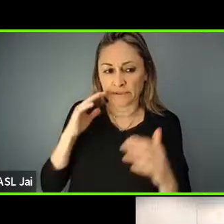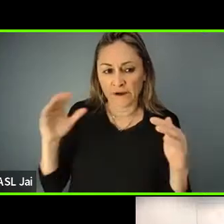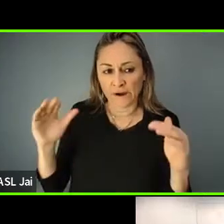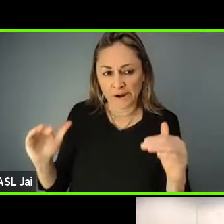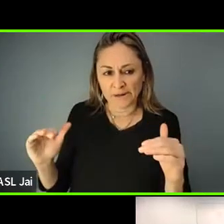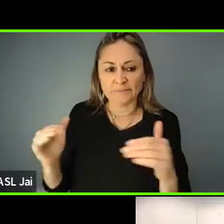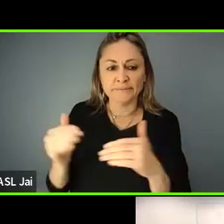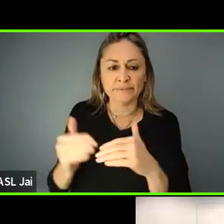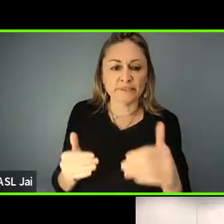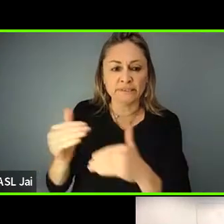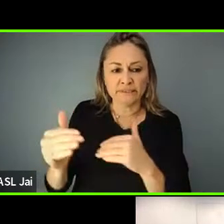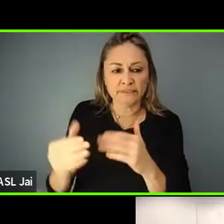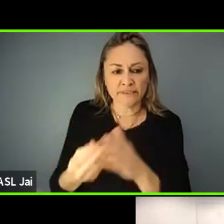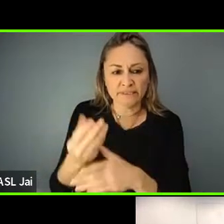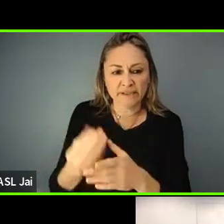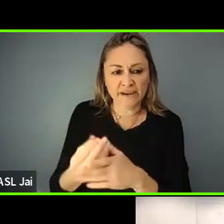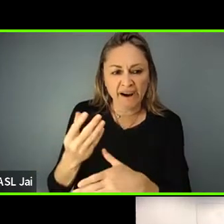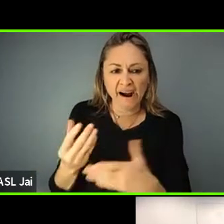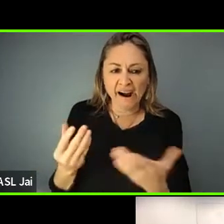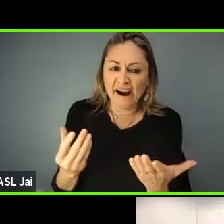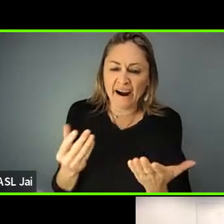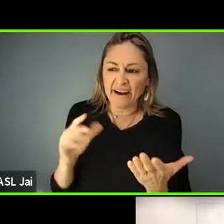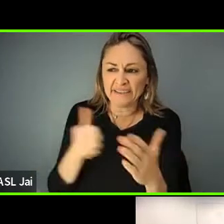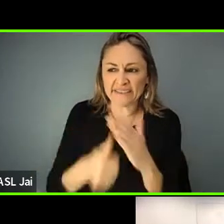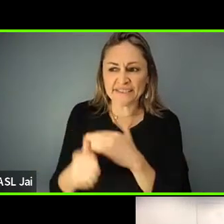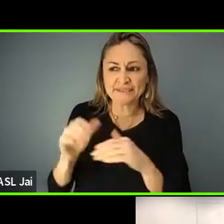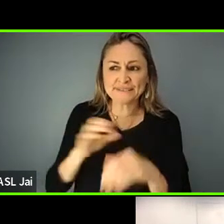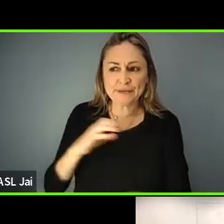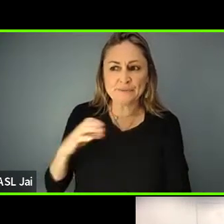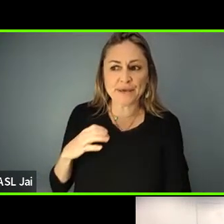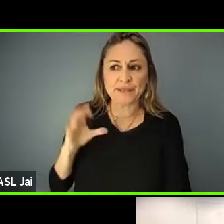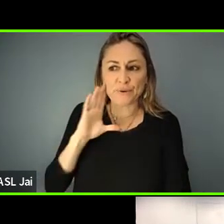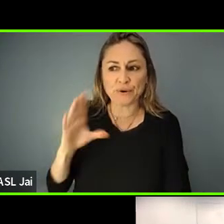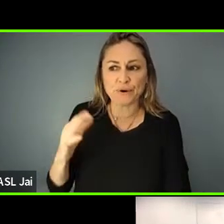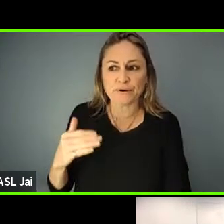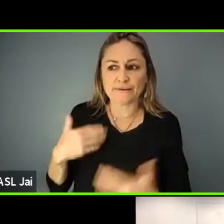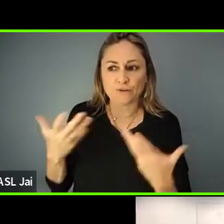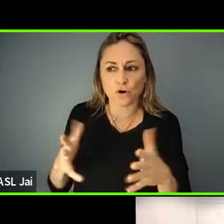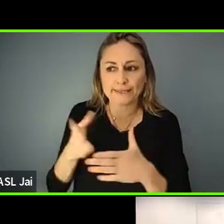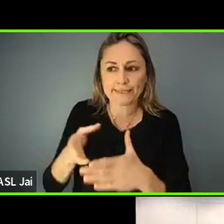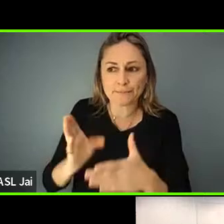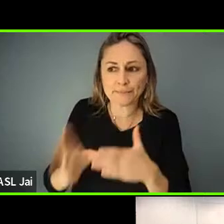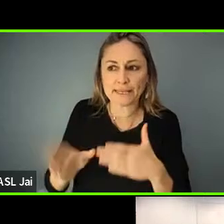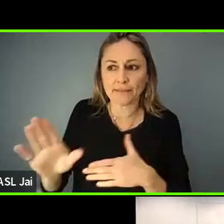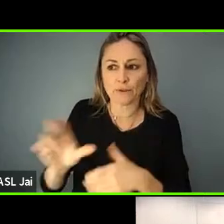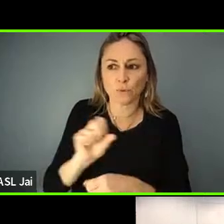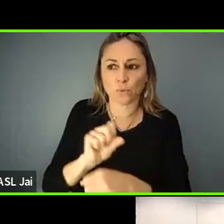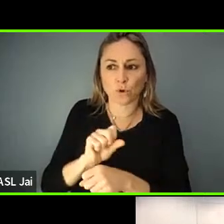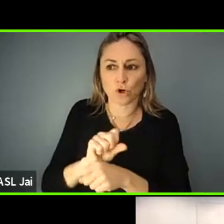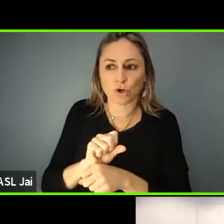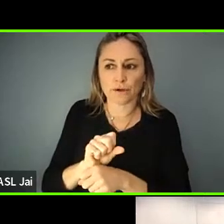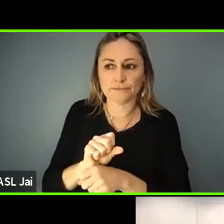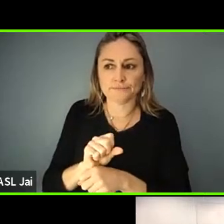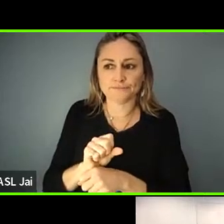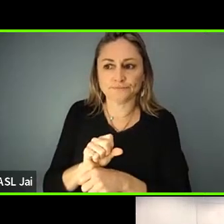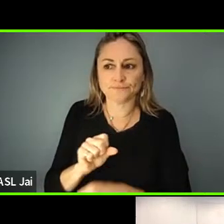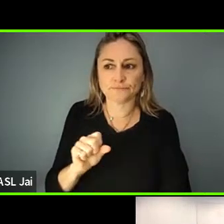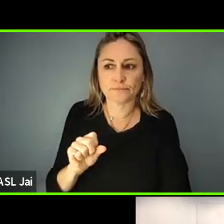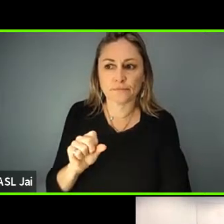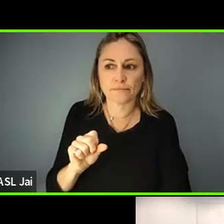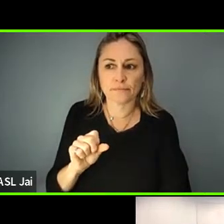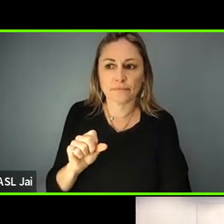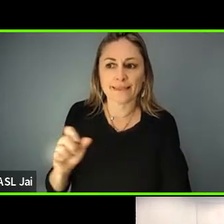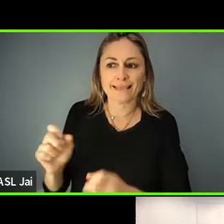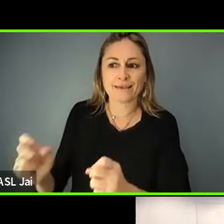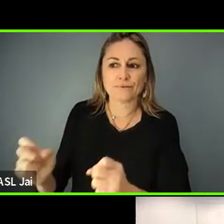next spring that subcommittee will have completed their work and give us back